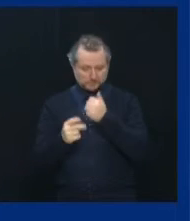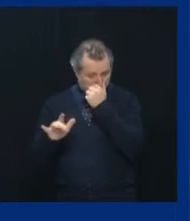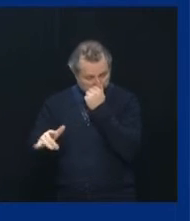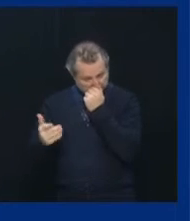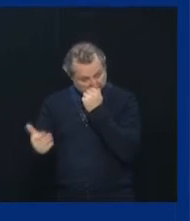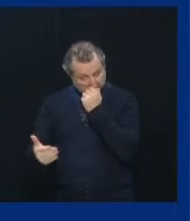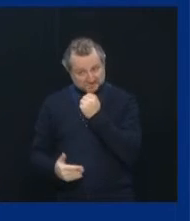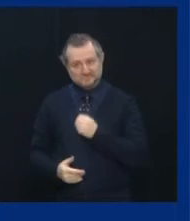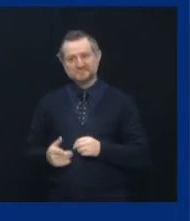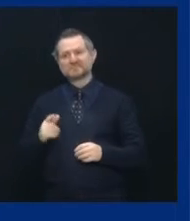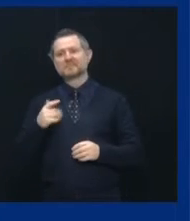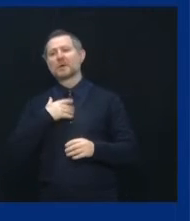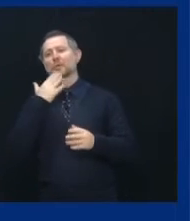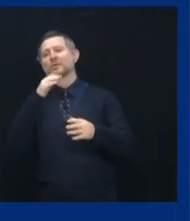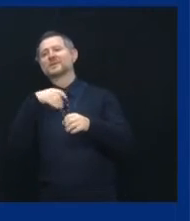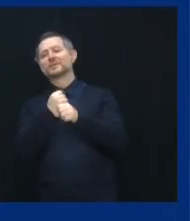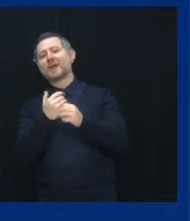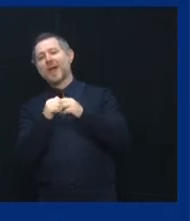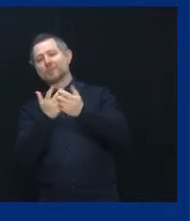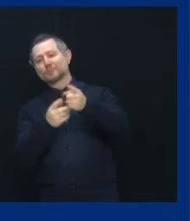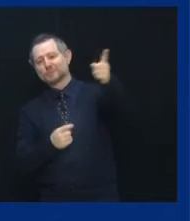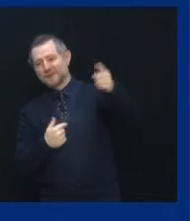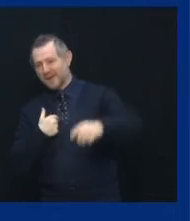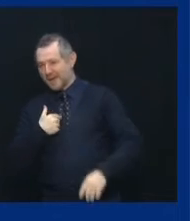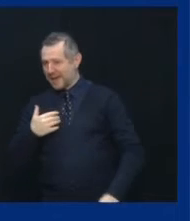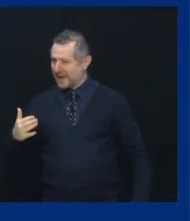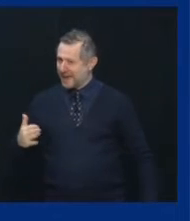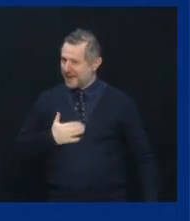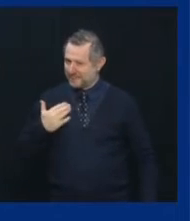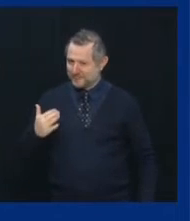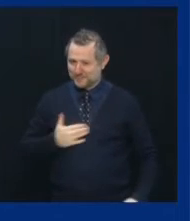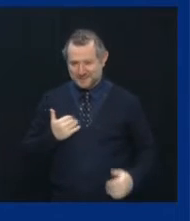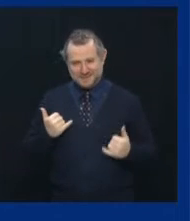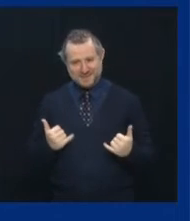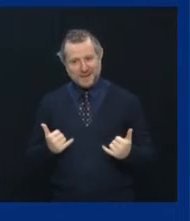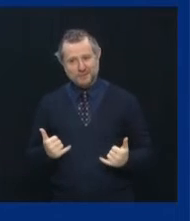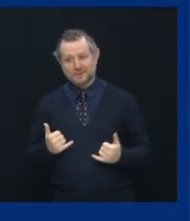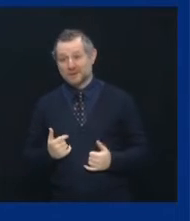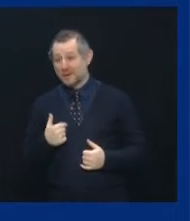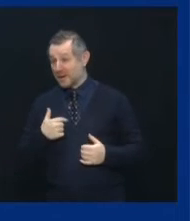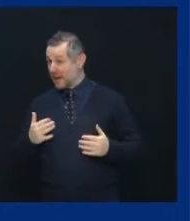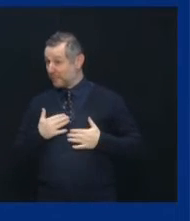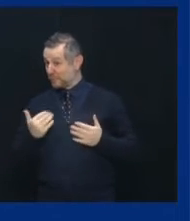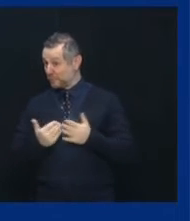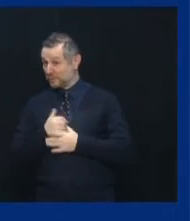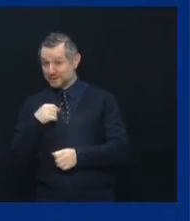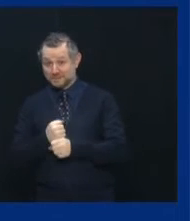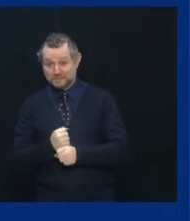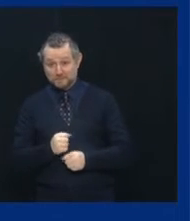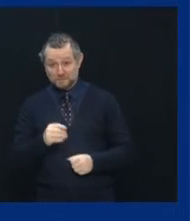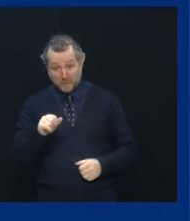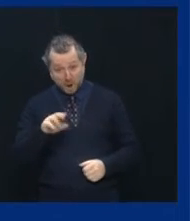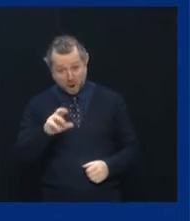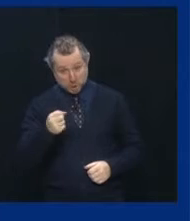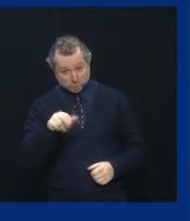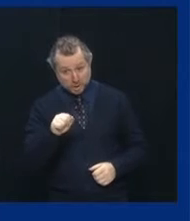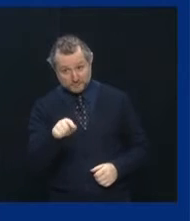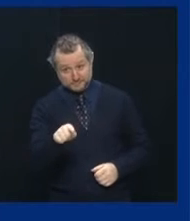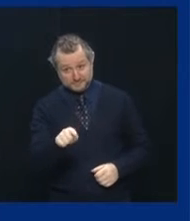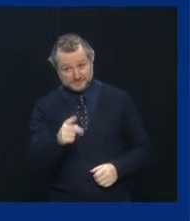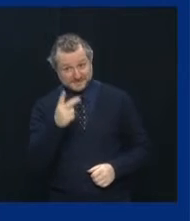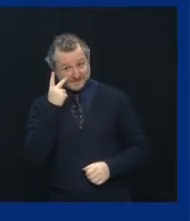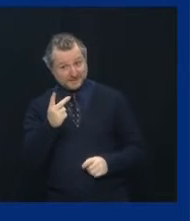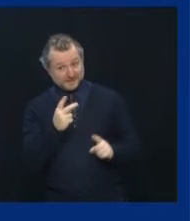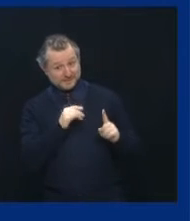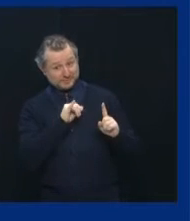Happy New Year, Governor. How you doing? I am happy today. Since Happy New Year, Marcia, it is the first day that I am happy.